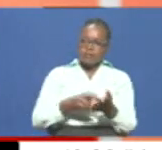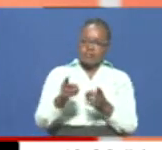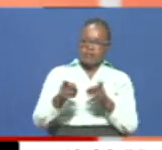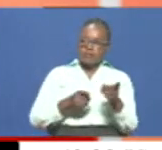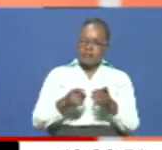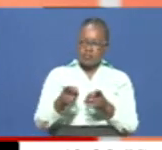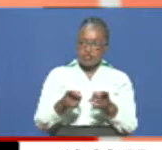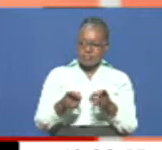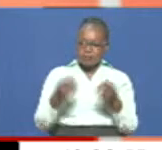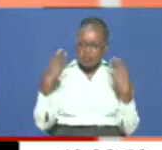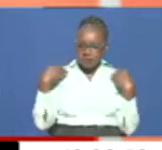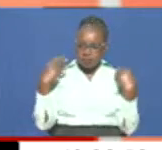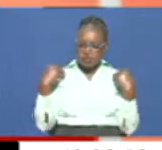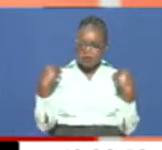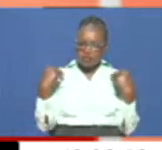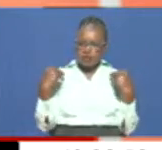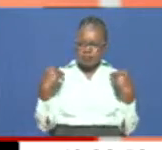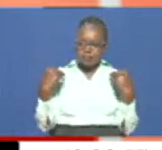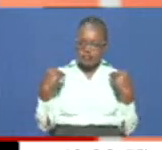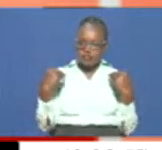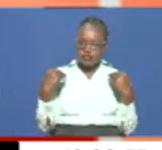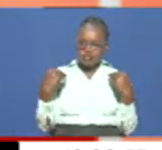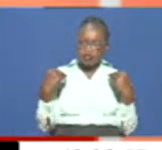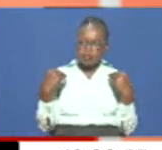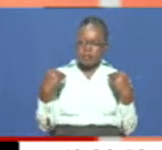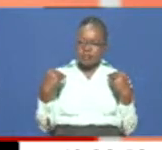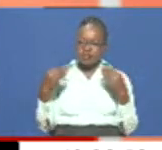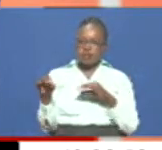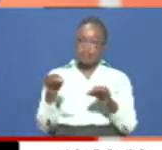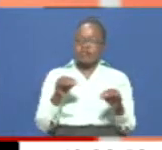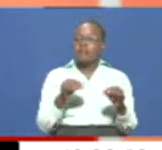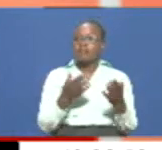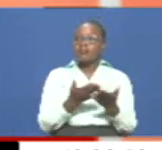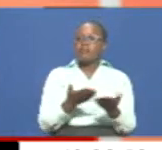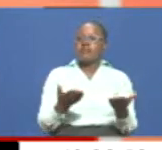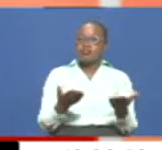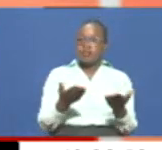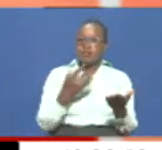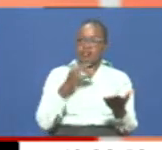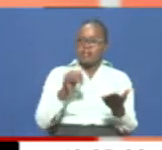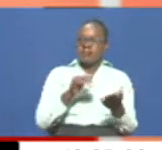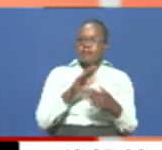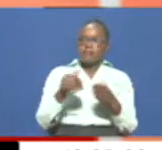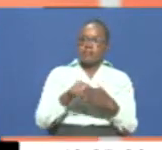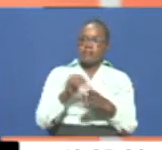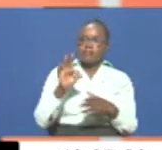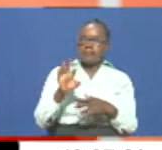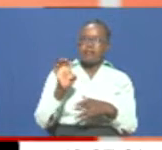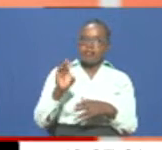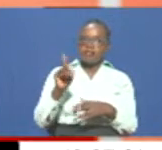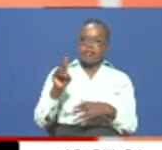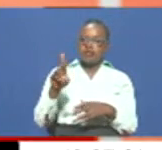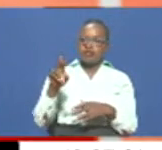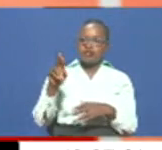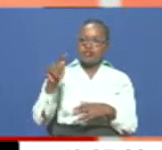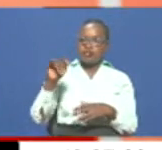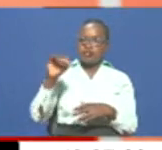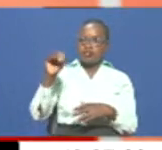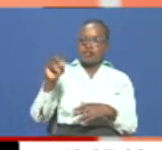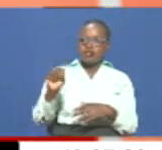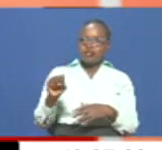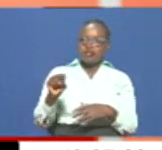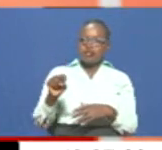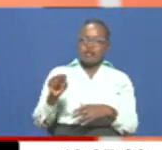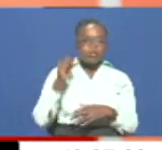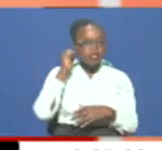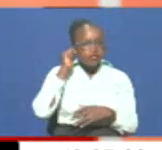Sports Registrar regulation have been put in place so that all federations can be able to comply with that program. And of